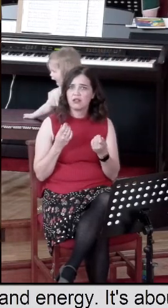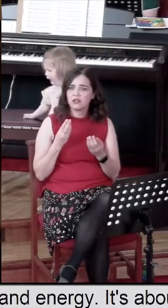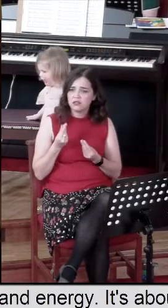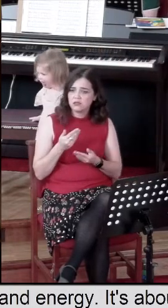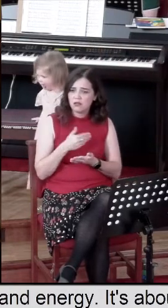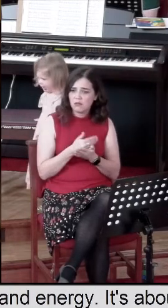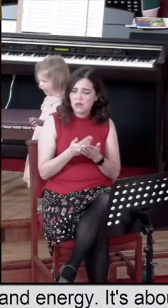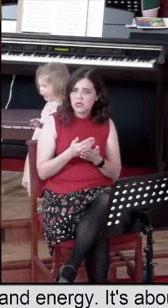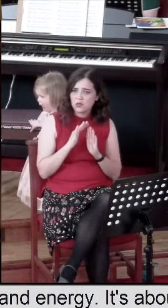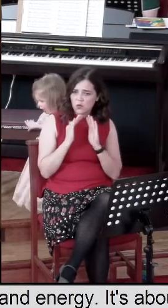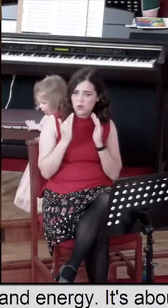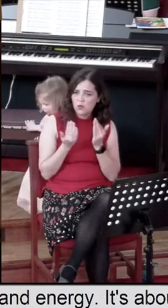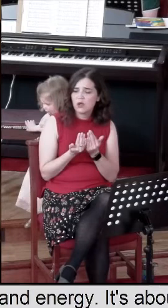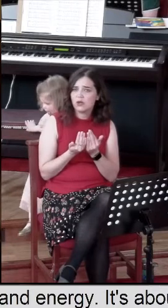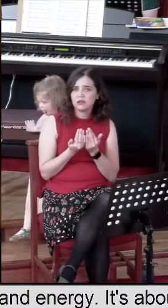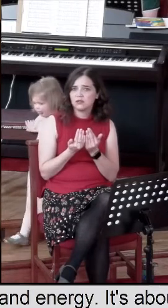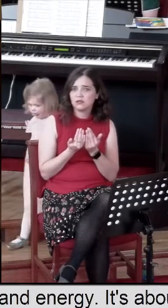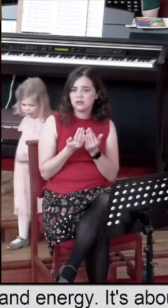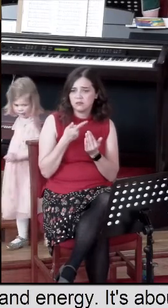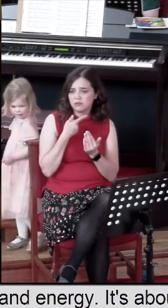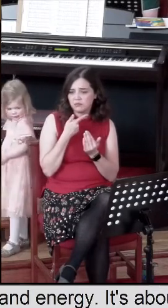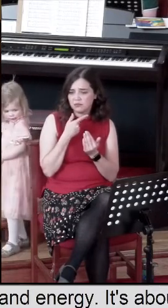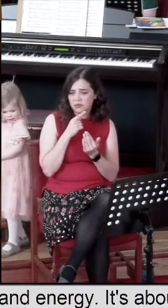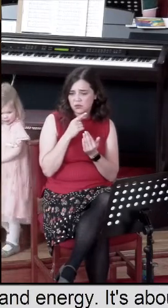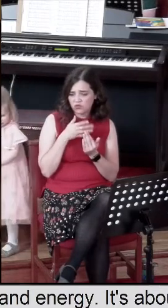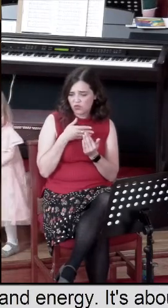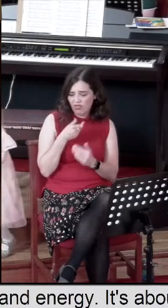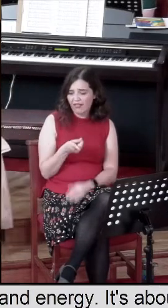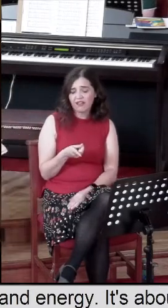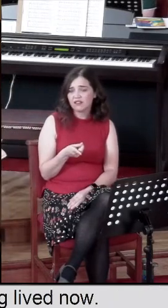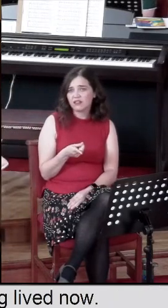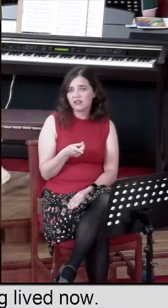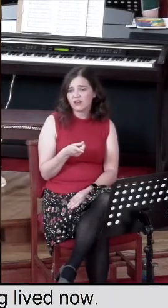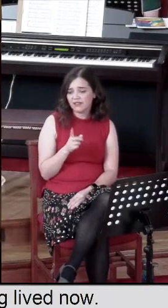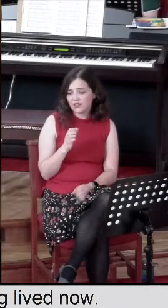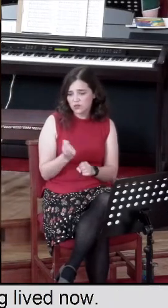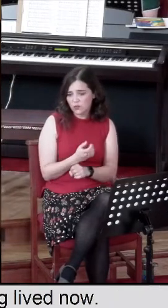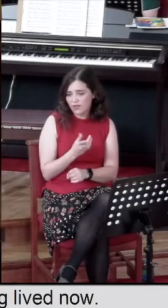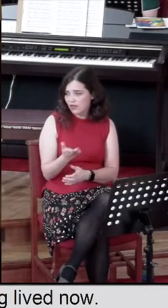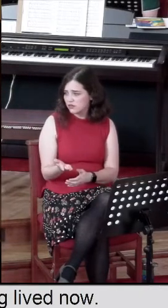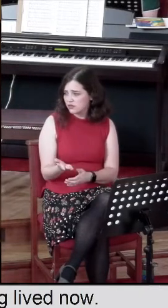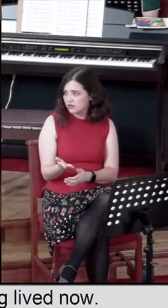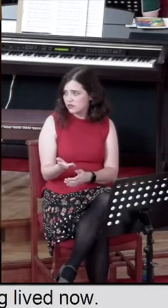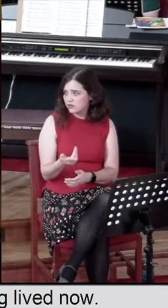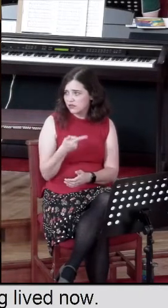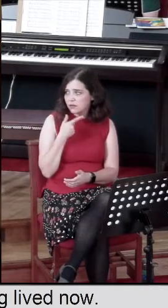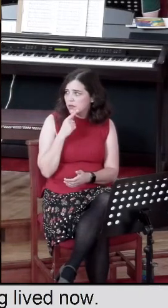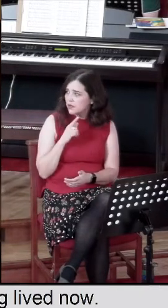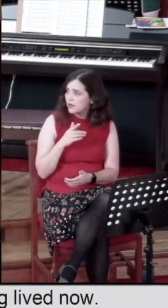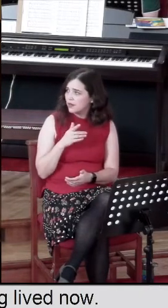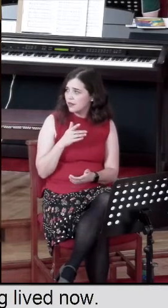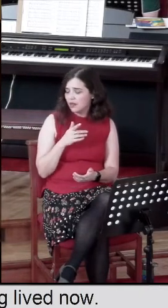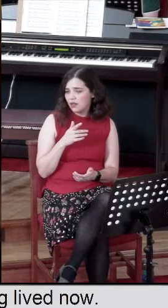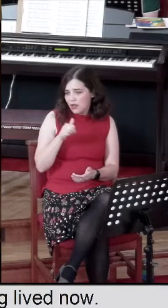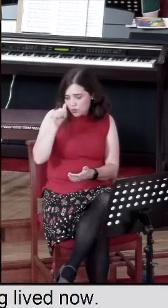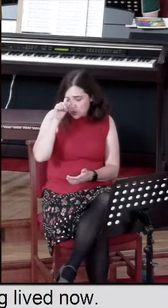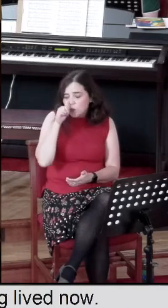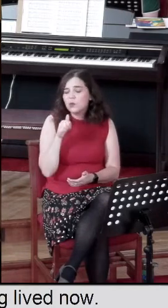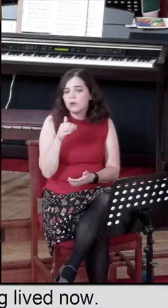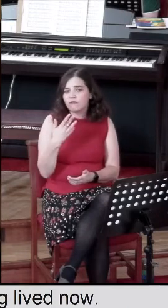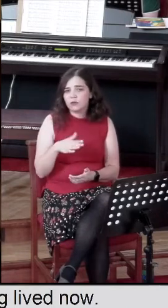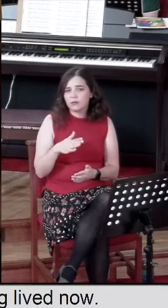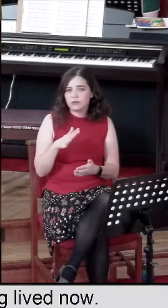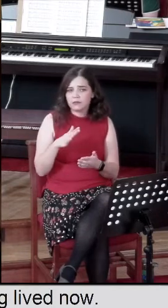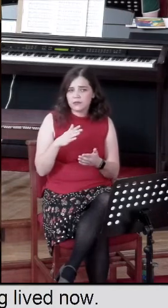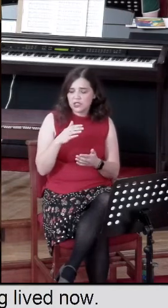the world, people just don't like Christians. And this is what they do. But those people, I know from history